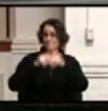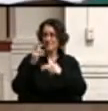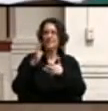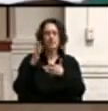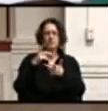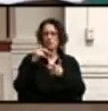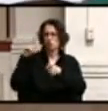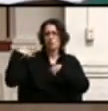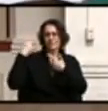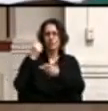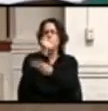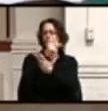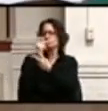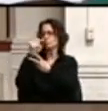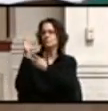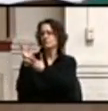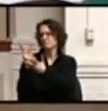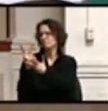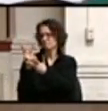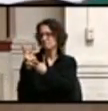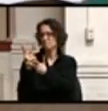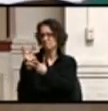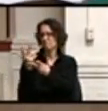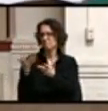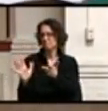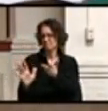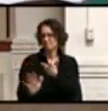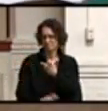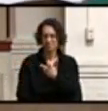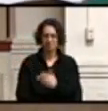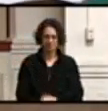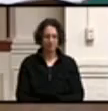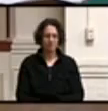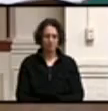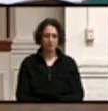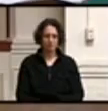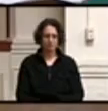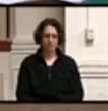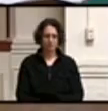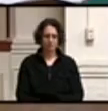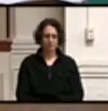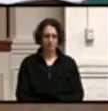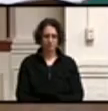that is the responsibility to